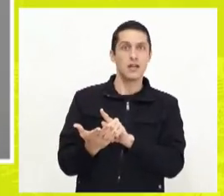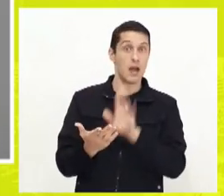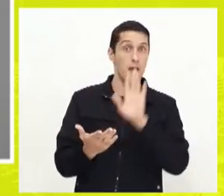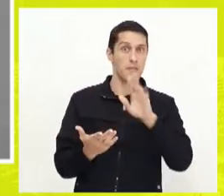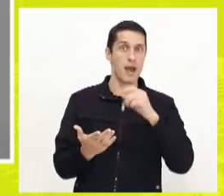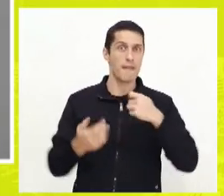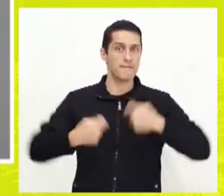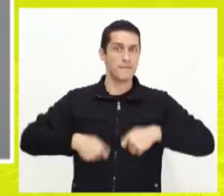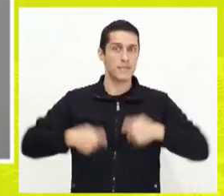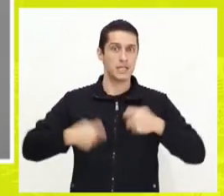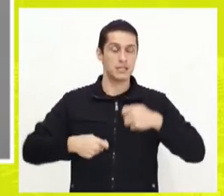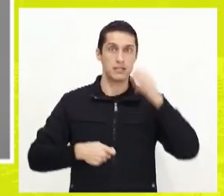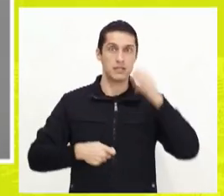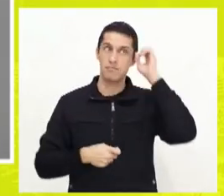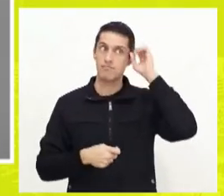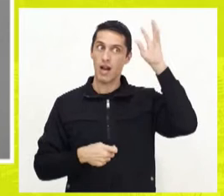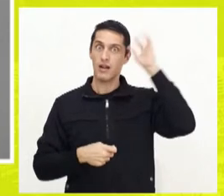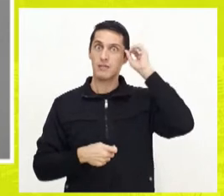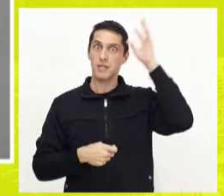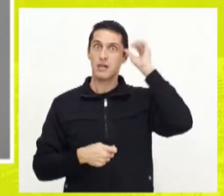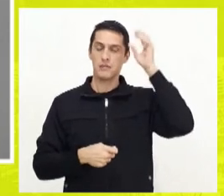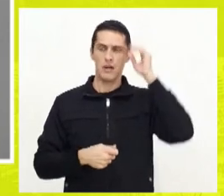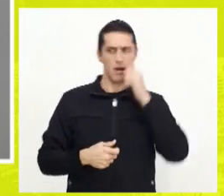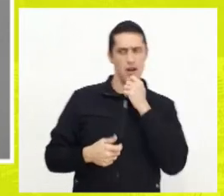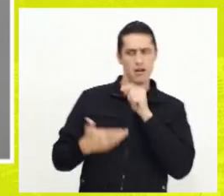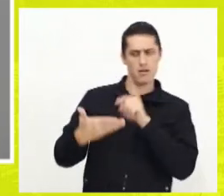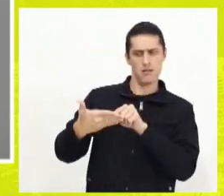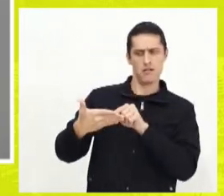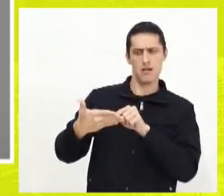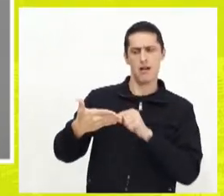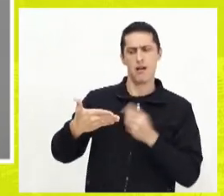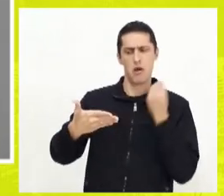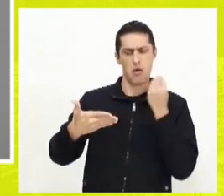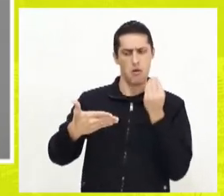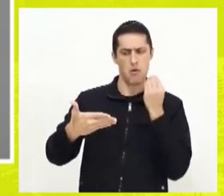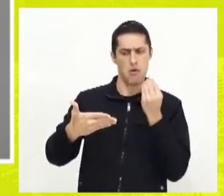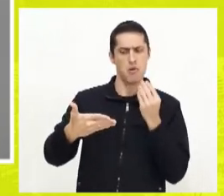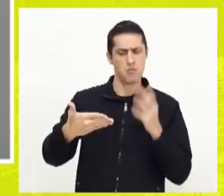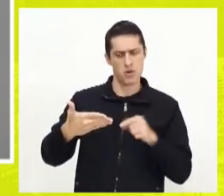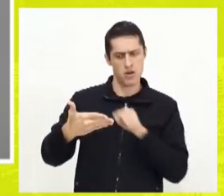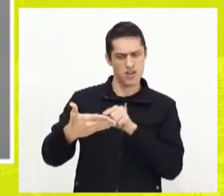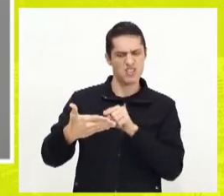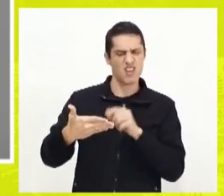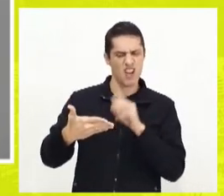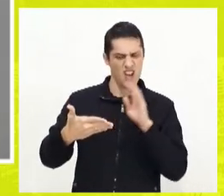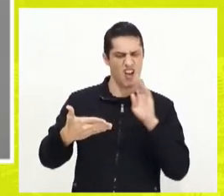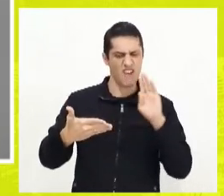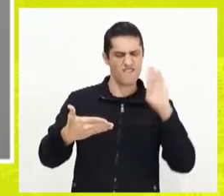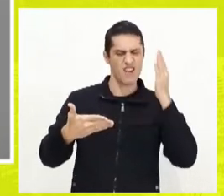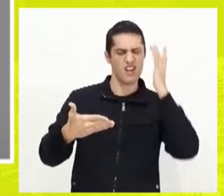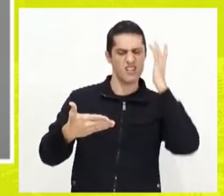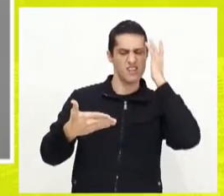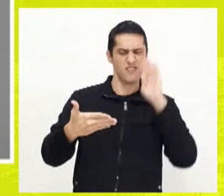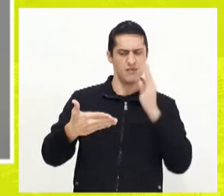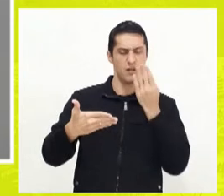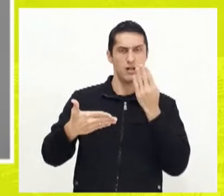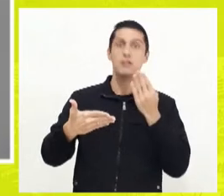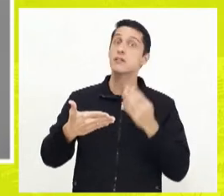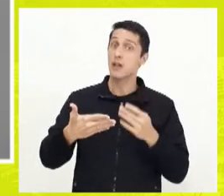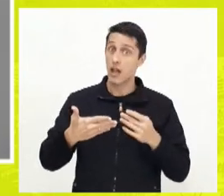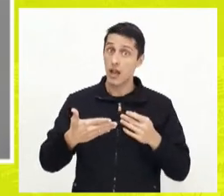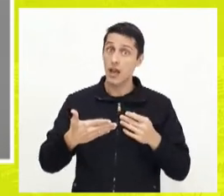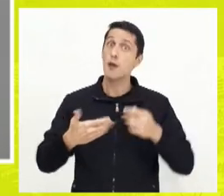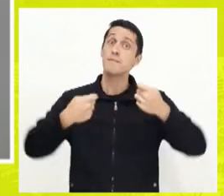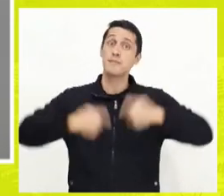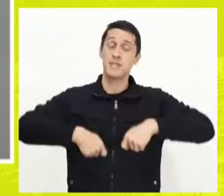alarm system it's really important it's the previous step to fact checking we must tell people